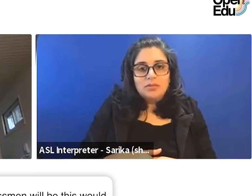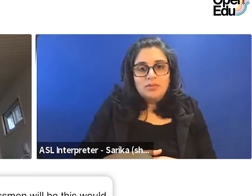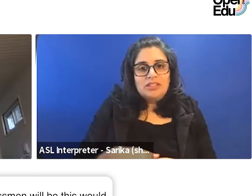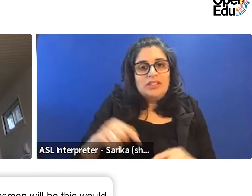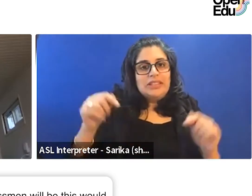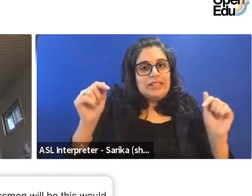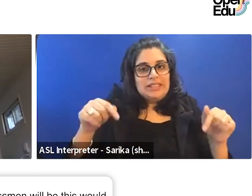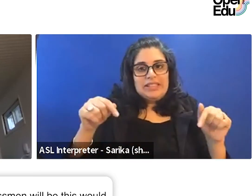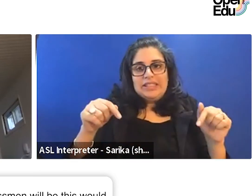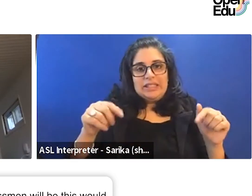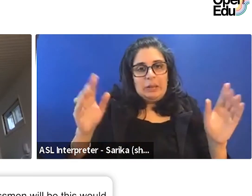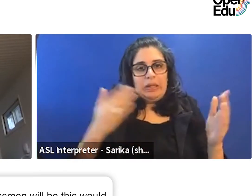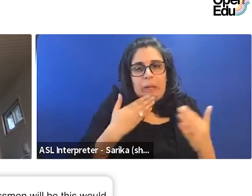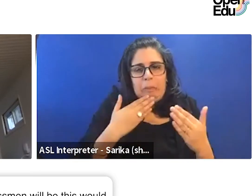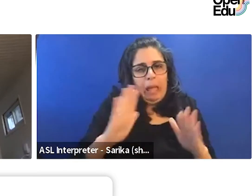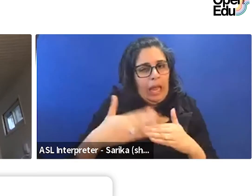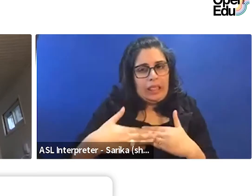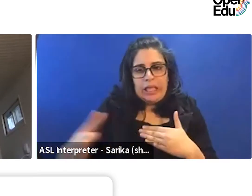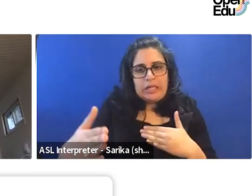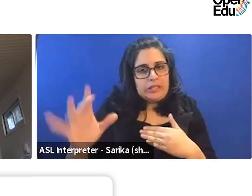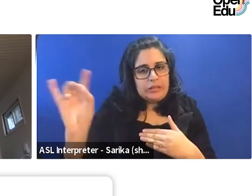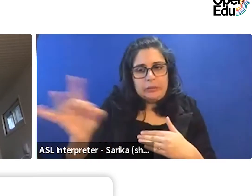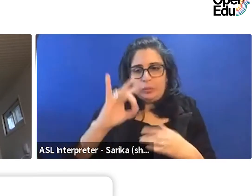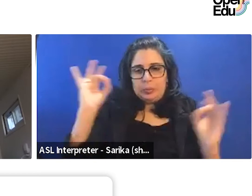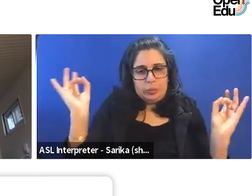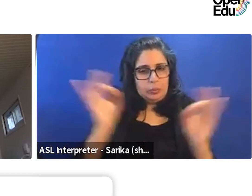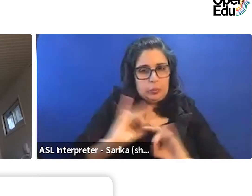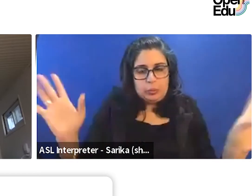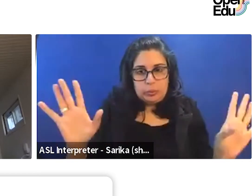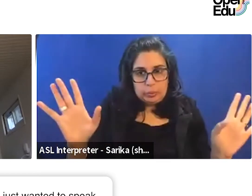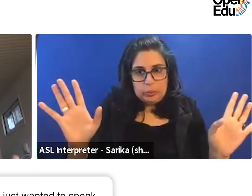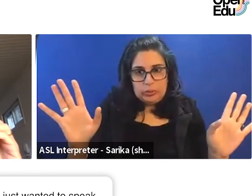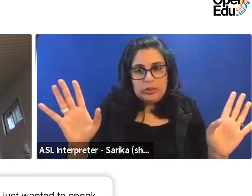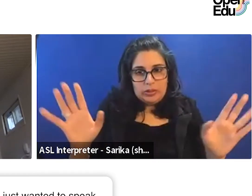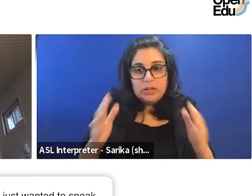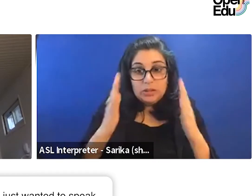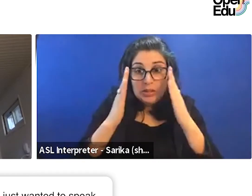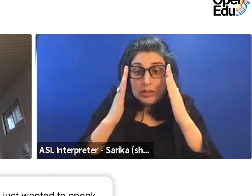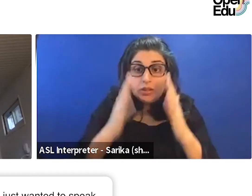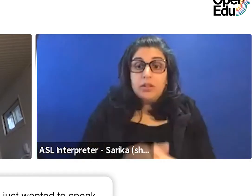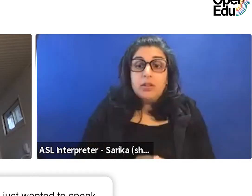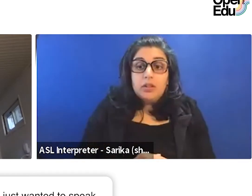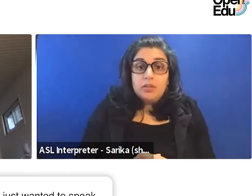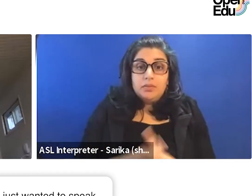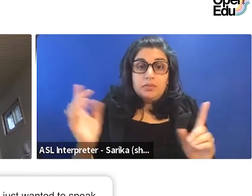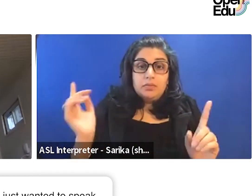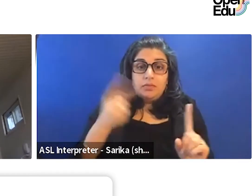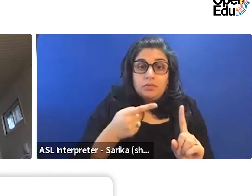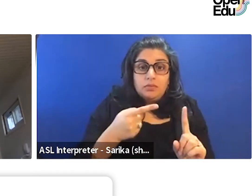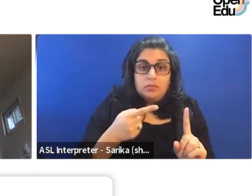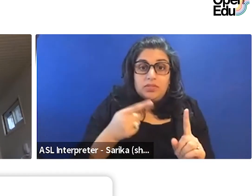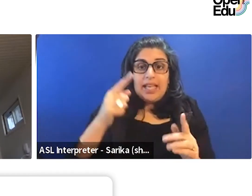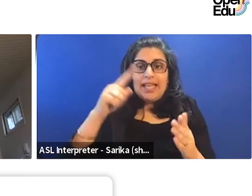very, very bad legacy that this government would leave. And I just wanted to speak to the point on